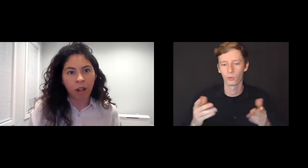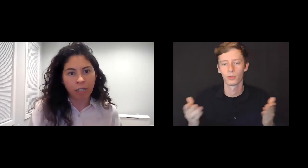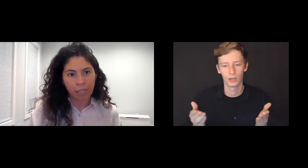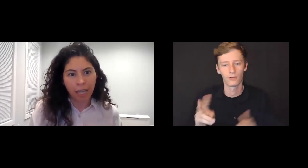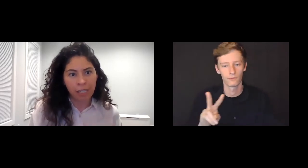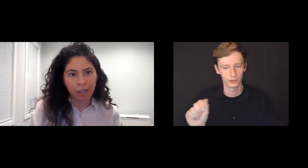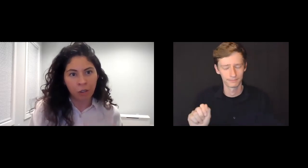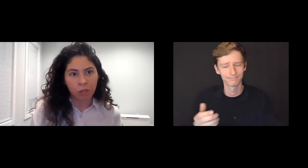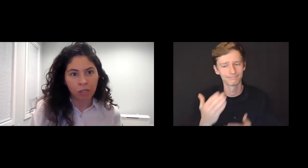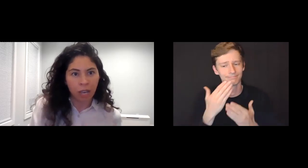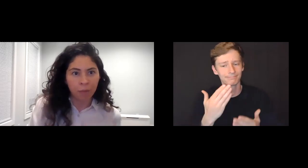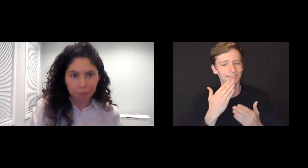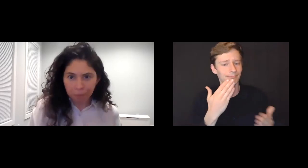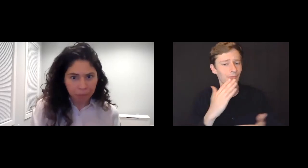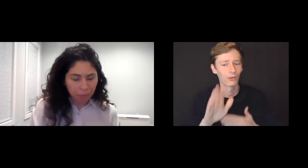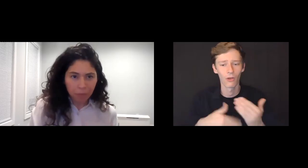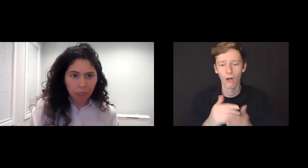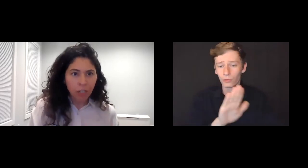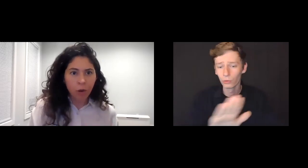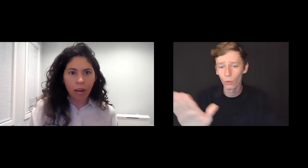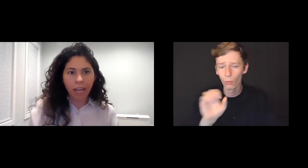action we all can take as individuals.